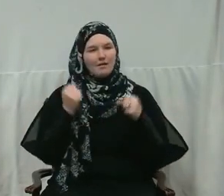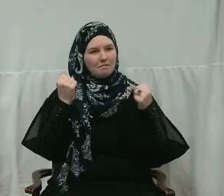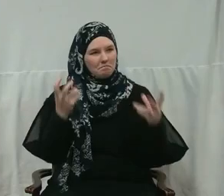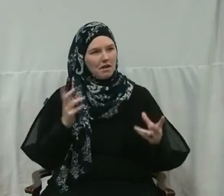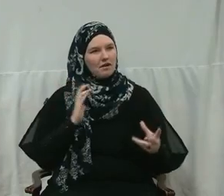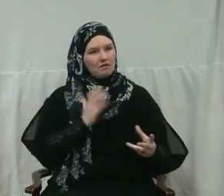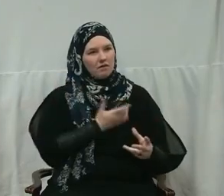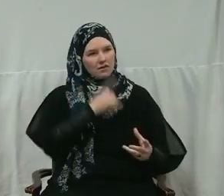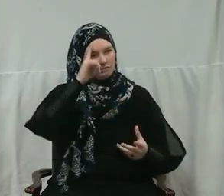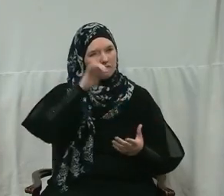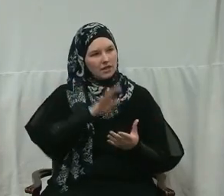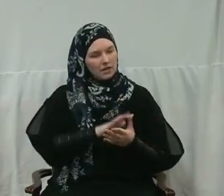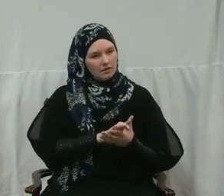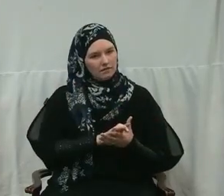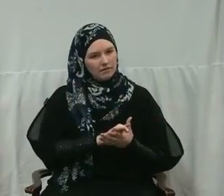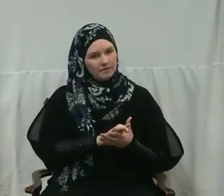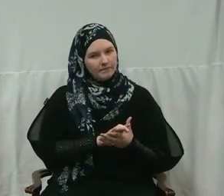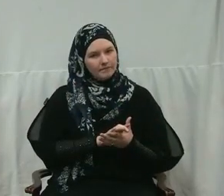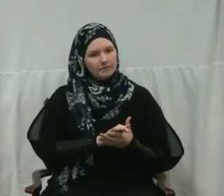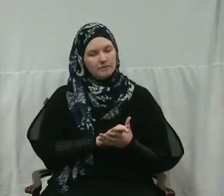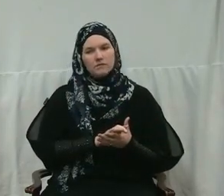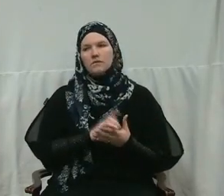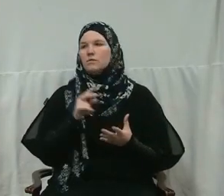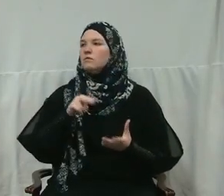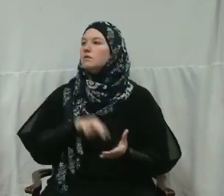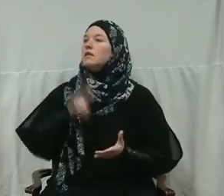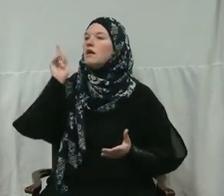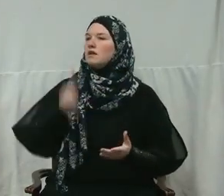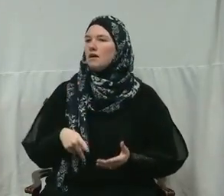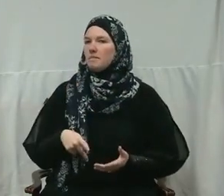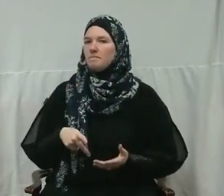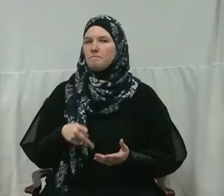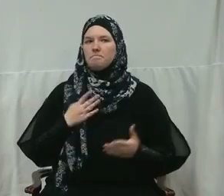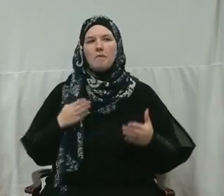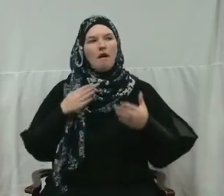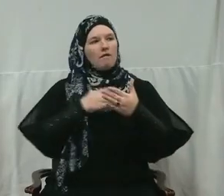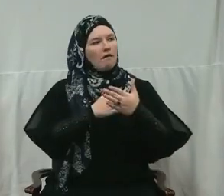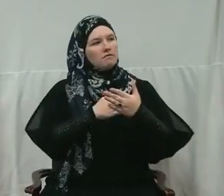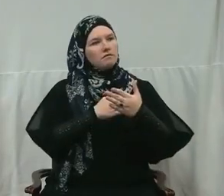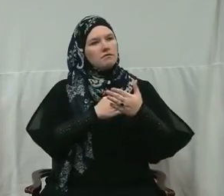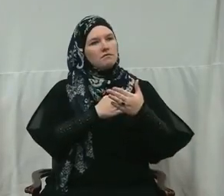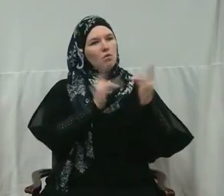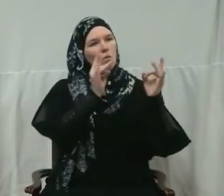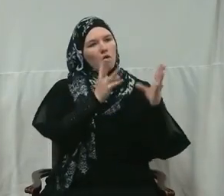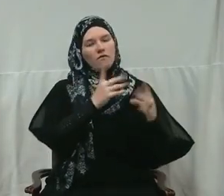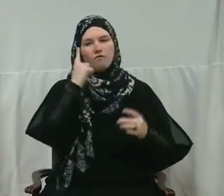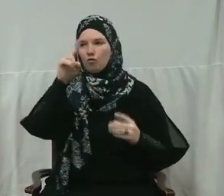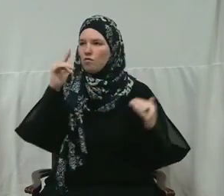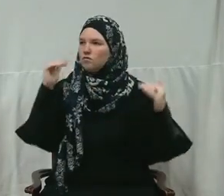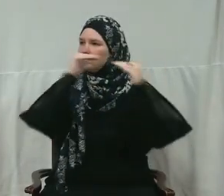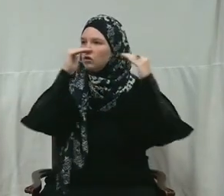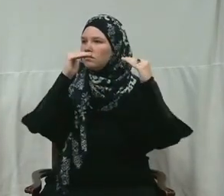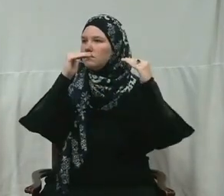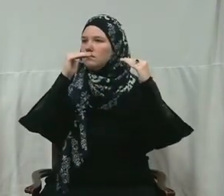us believe that to stand up for justice or community dignity